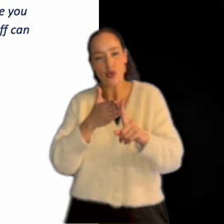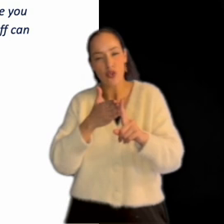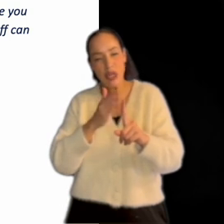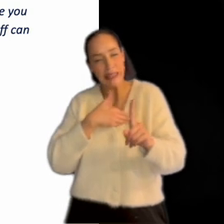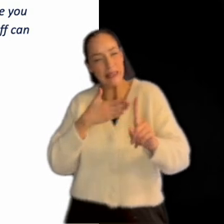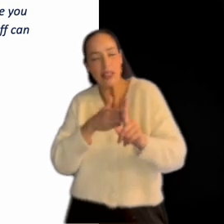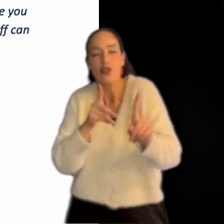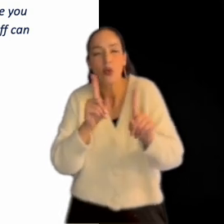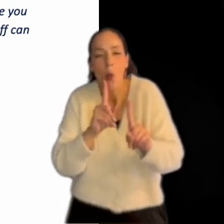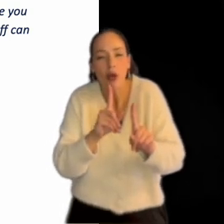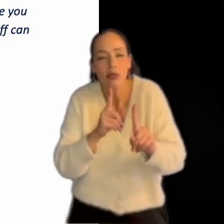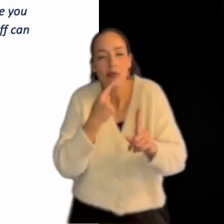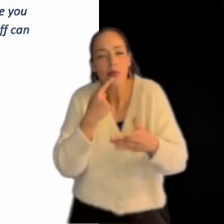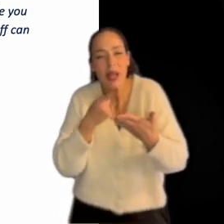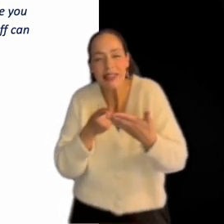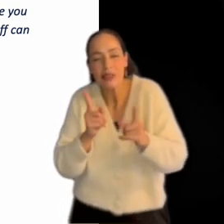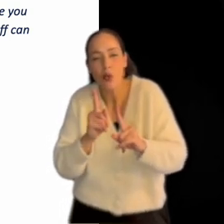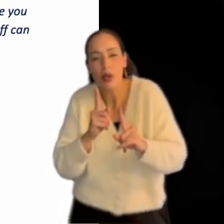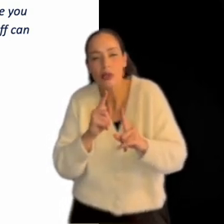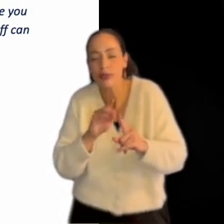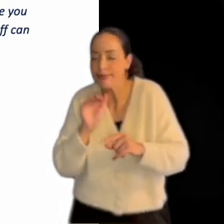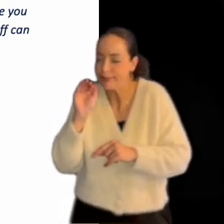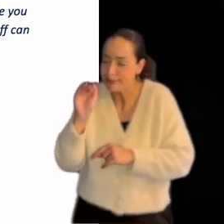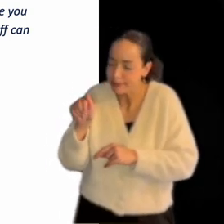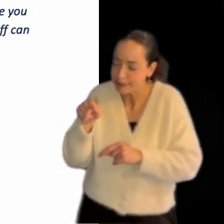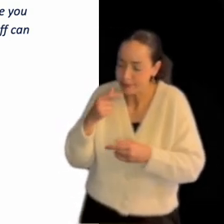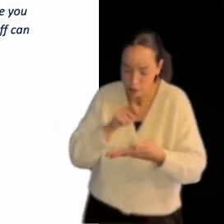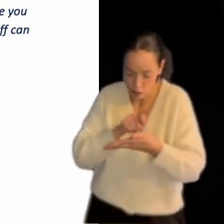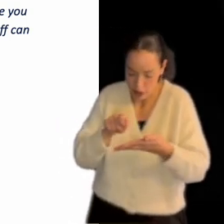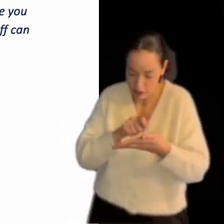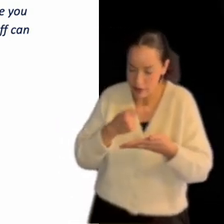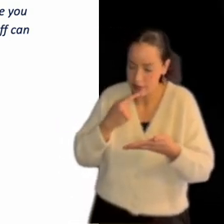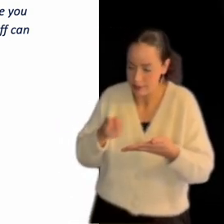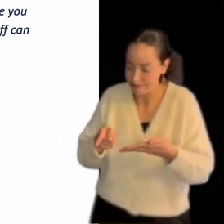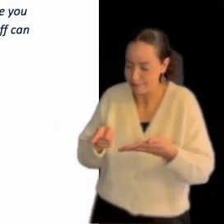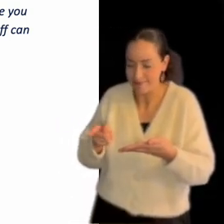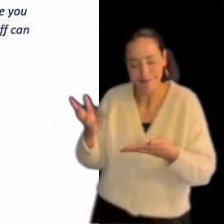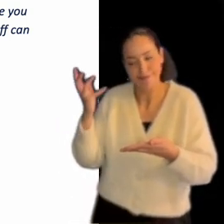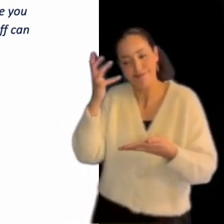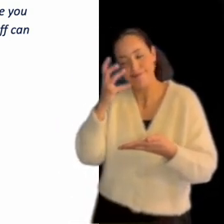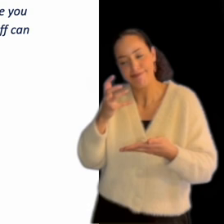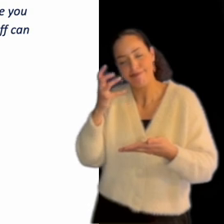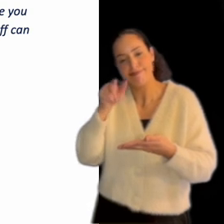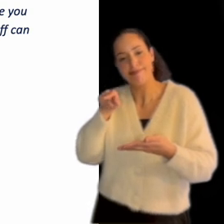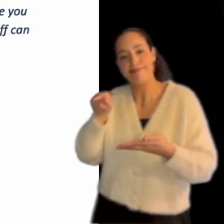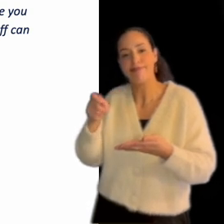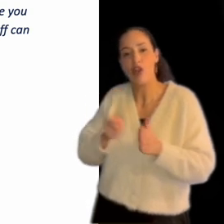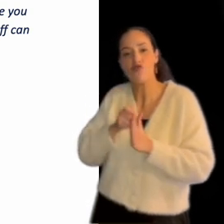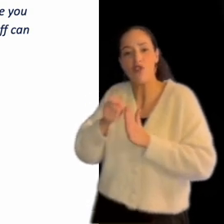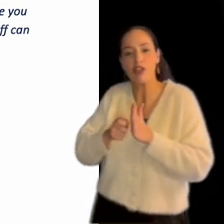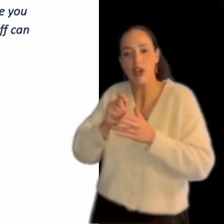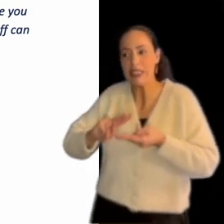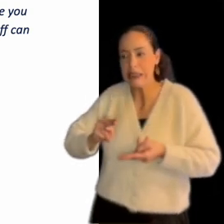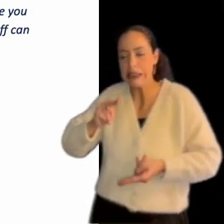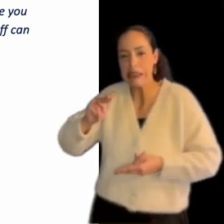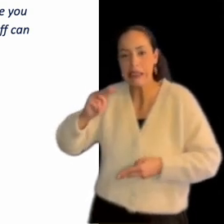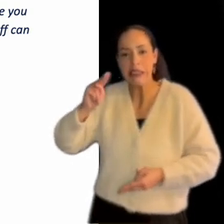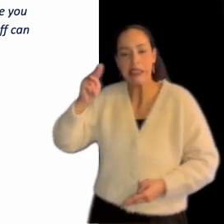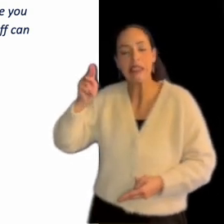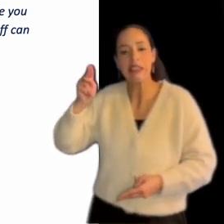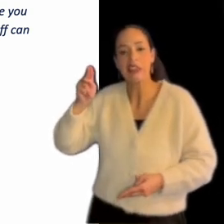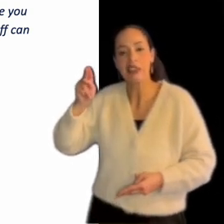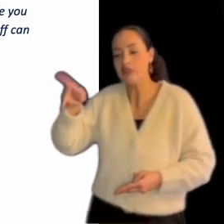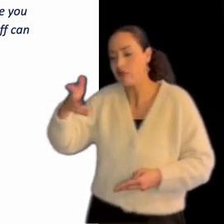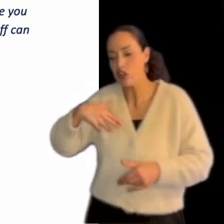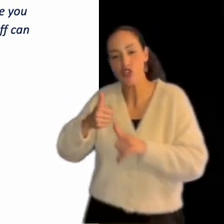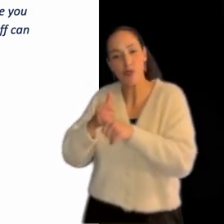Dear tenant, I am concerned that you have allowed arrears to build up, despite the efforts made by support staff to collect your rent from you. You